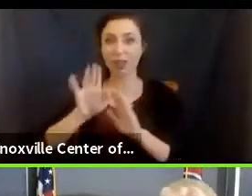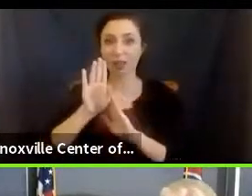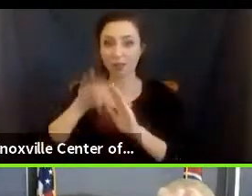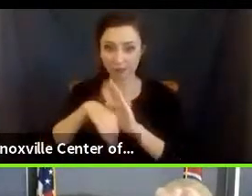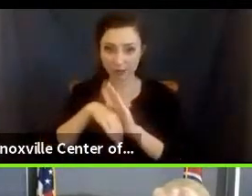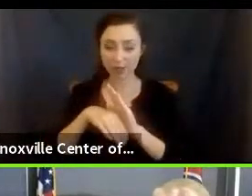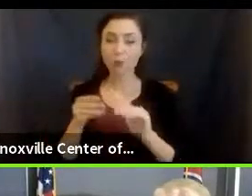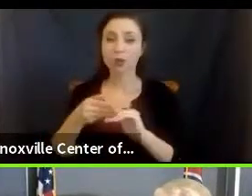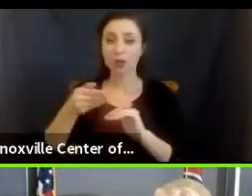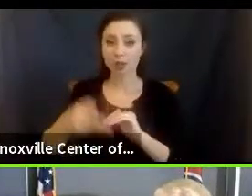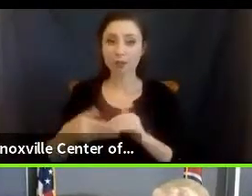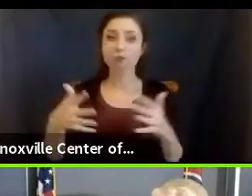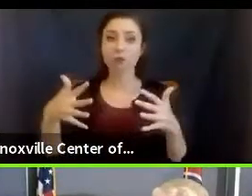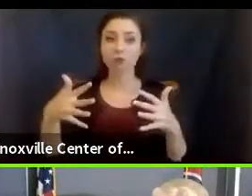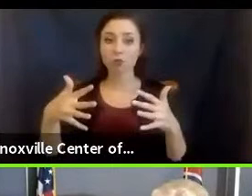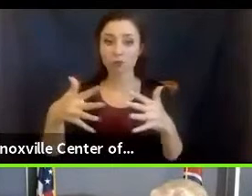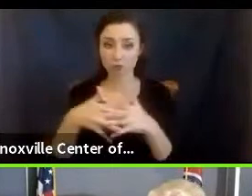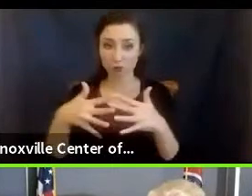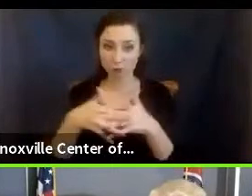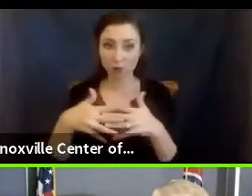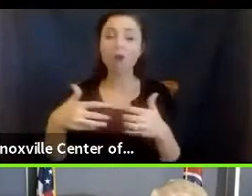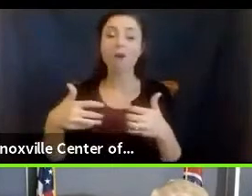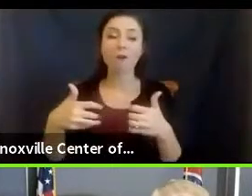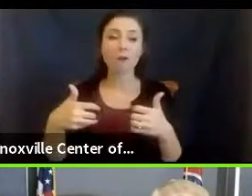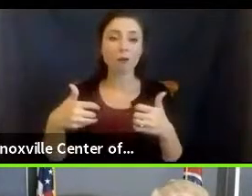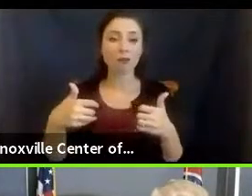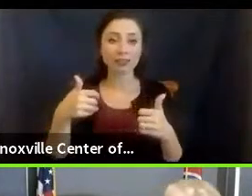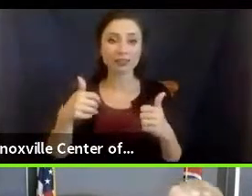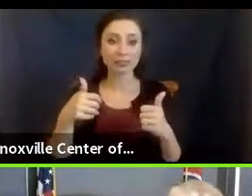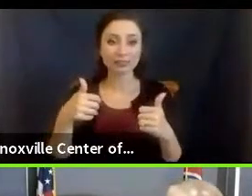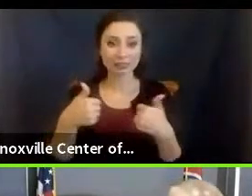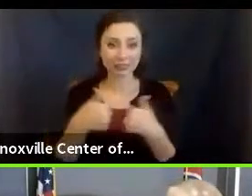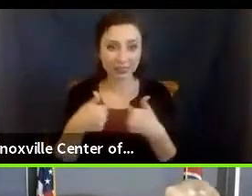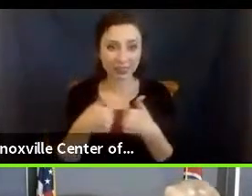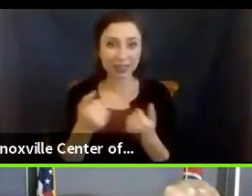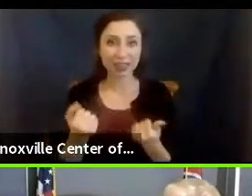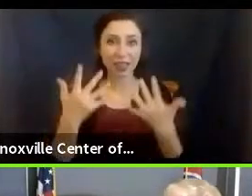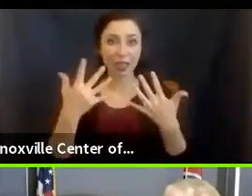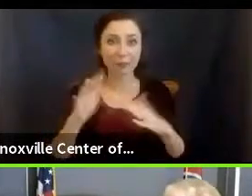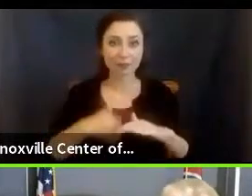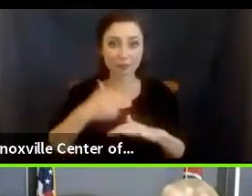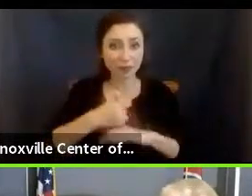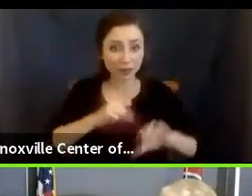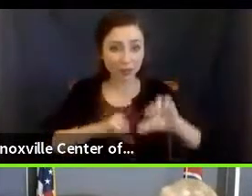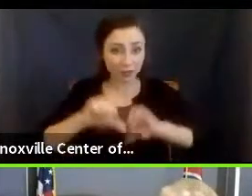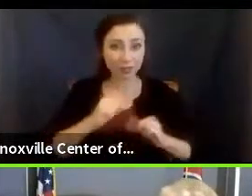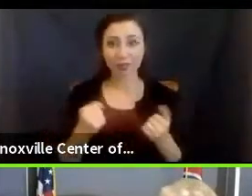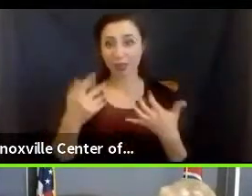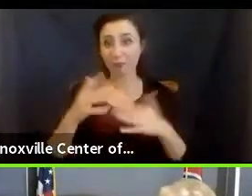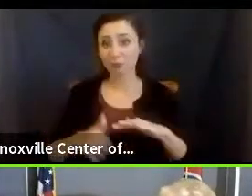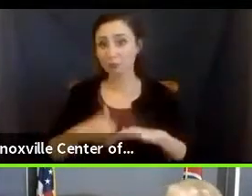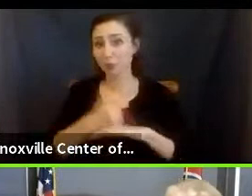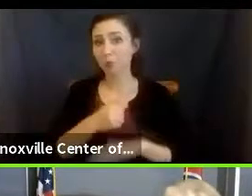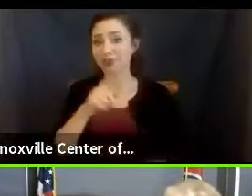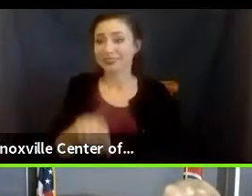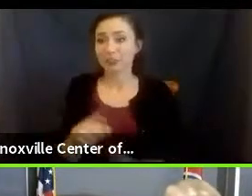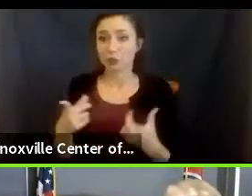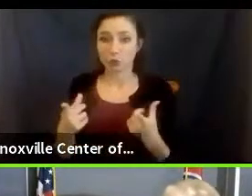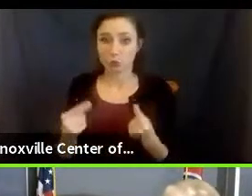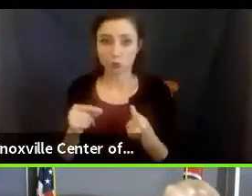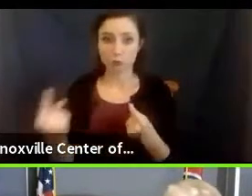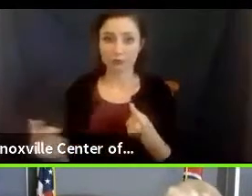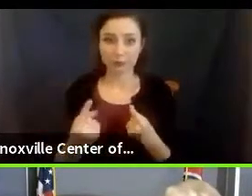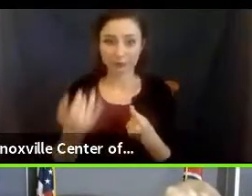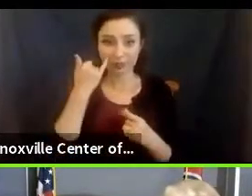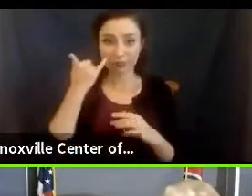hour after football games. So how much of this are we basing on science? How much are we basing on we need to do something? Because if we're